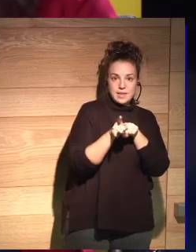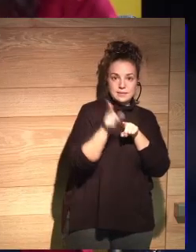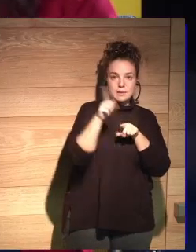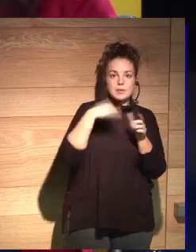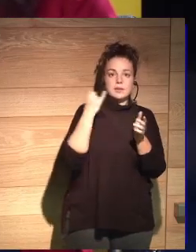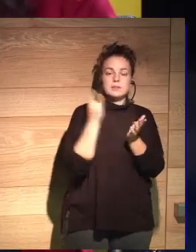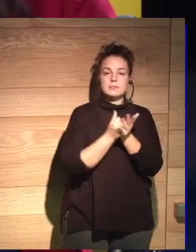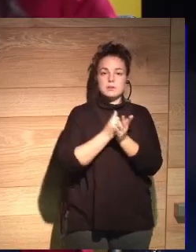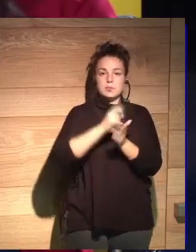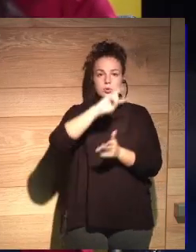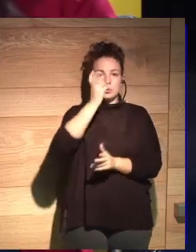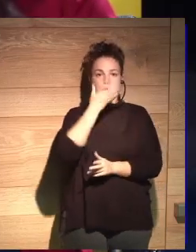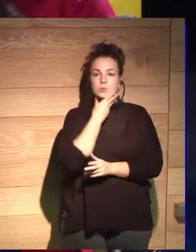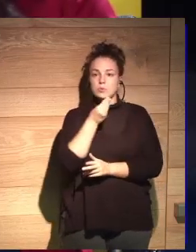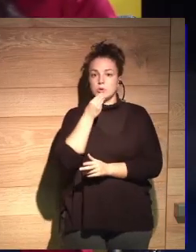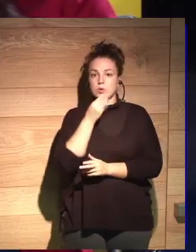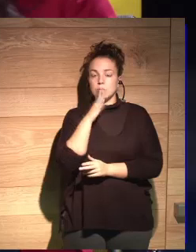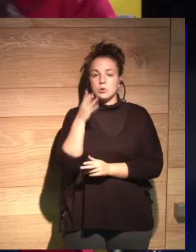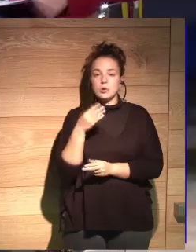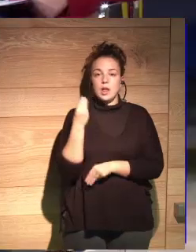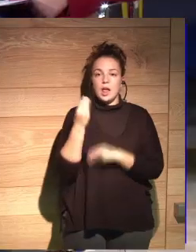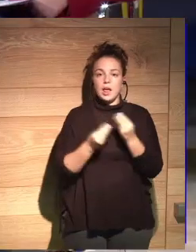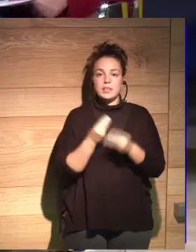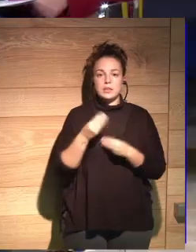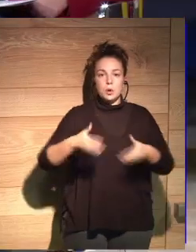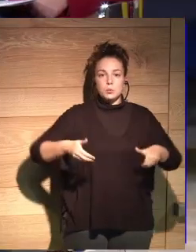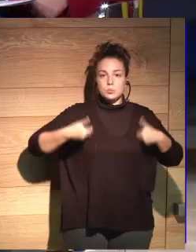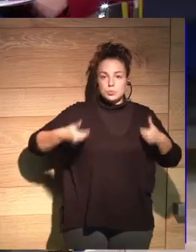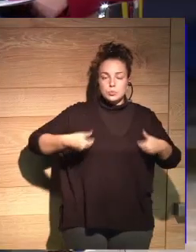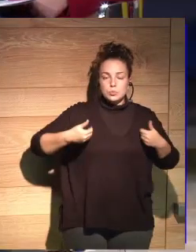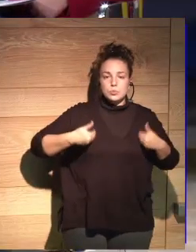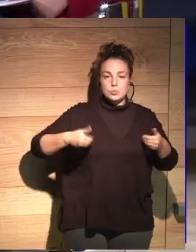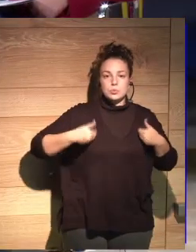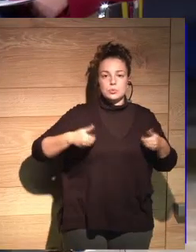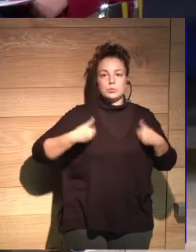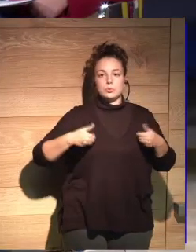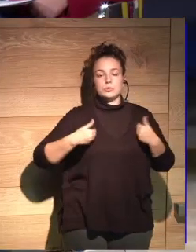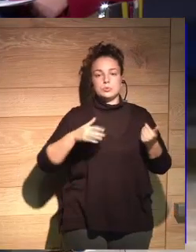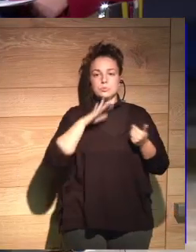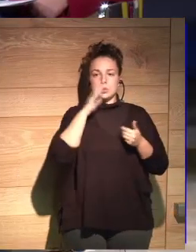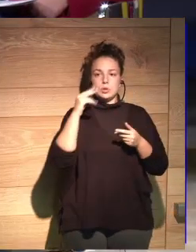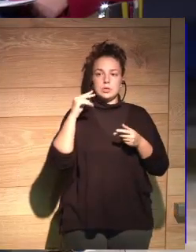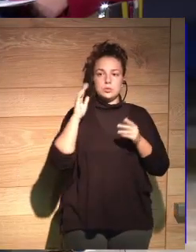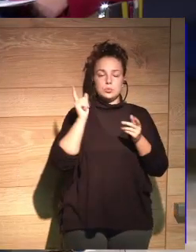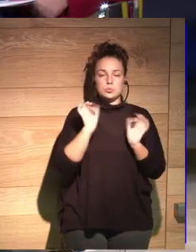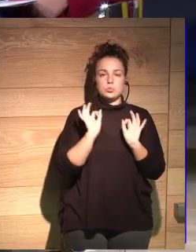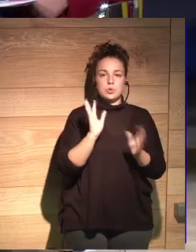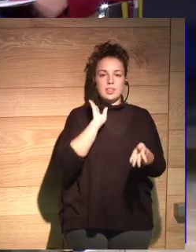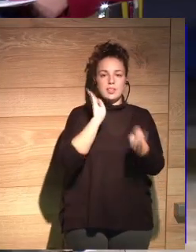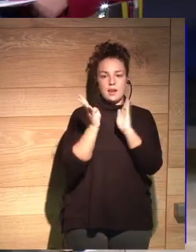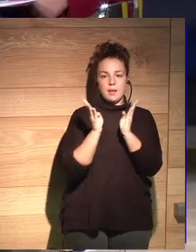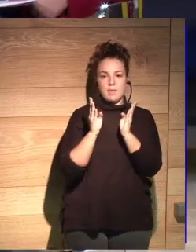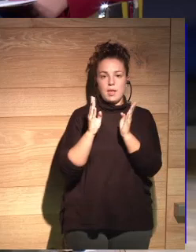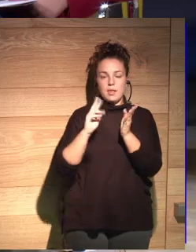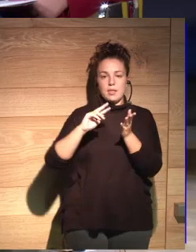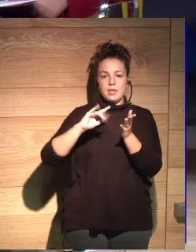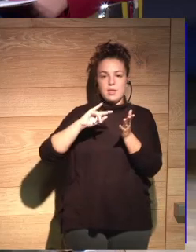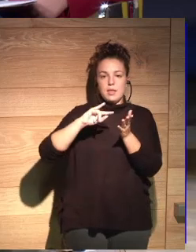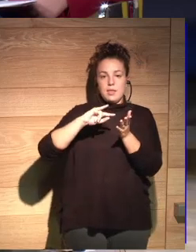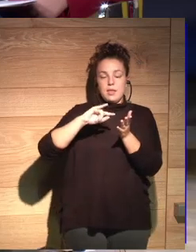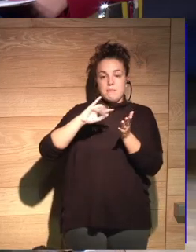monkeys, giving them by using gene therapy a new color. It's just an optical